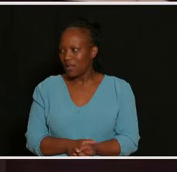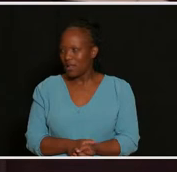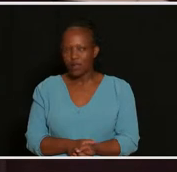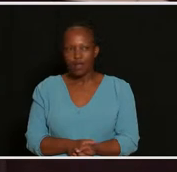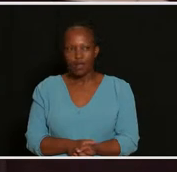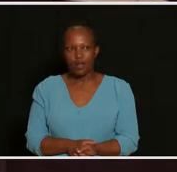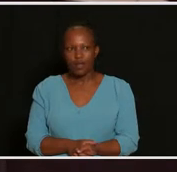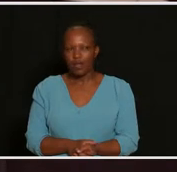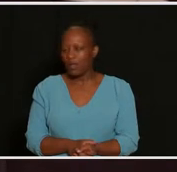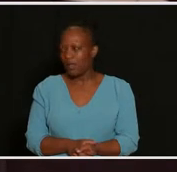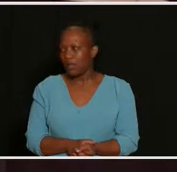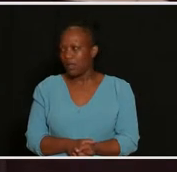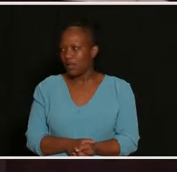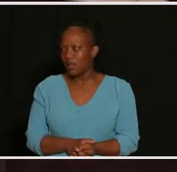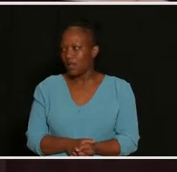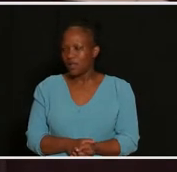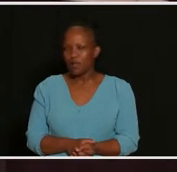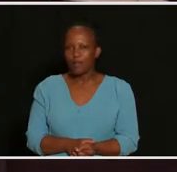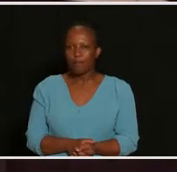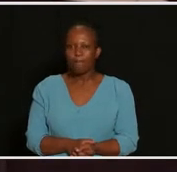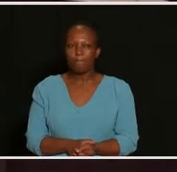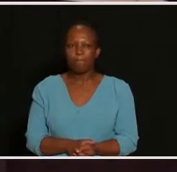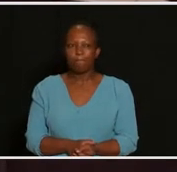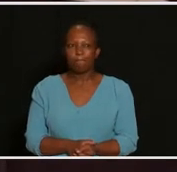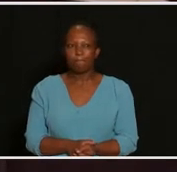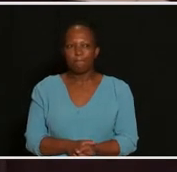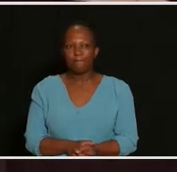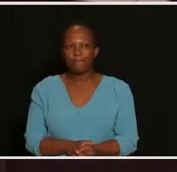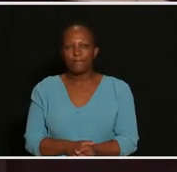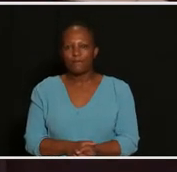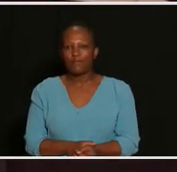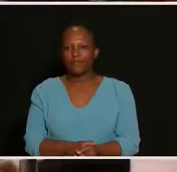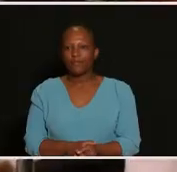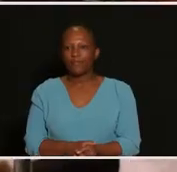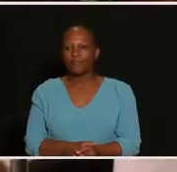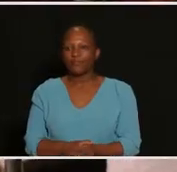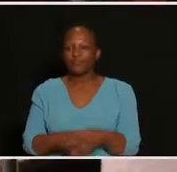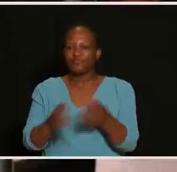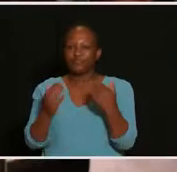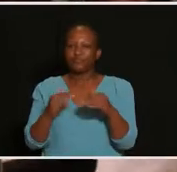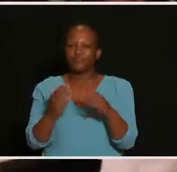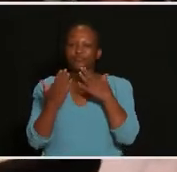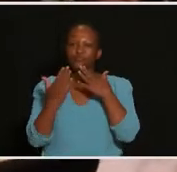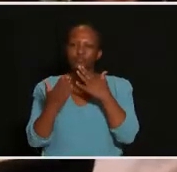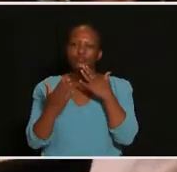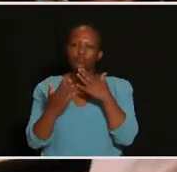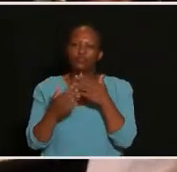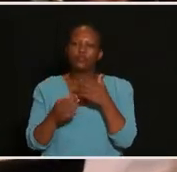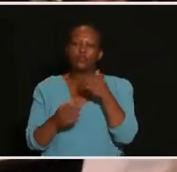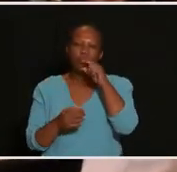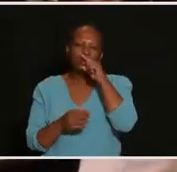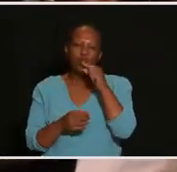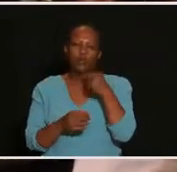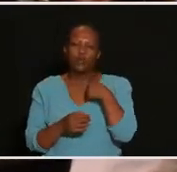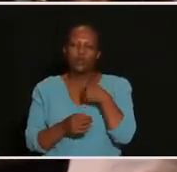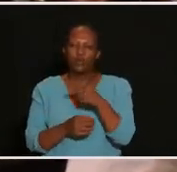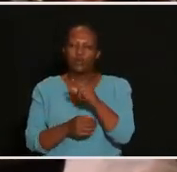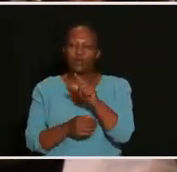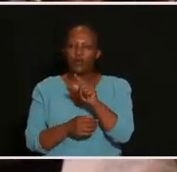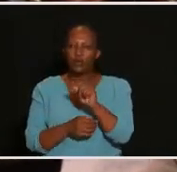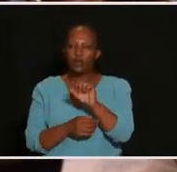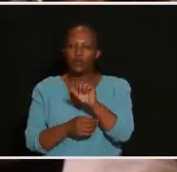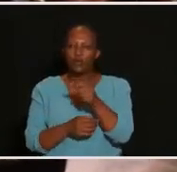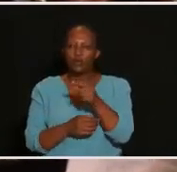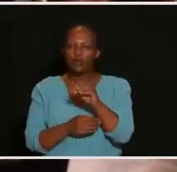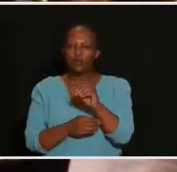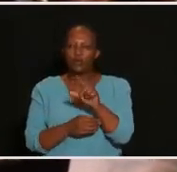will attend to you just now next yeah um thank you very much my name is tulo fellow Rock Hotel a member of the